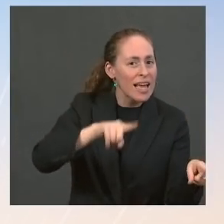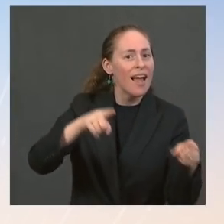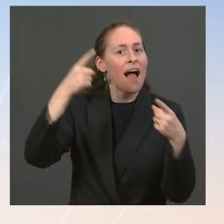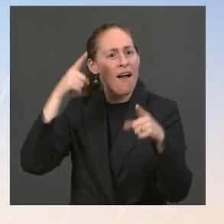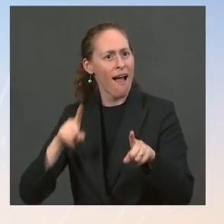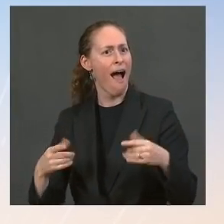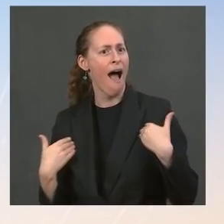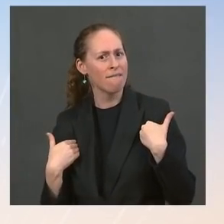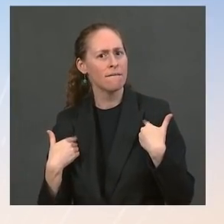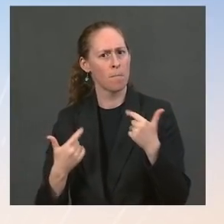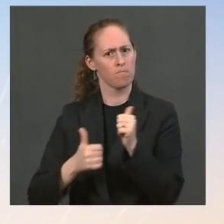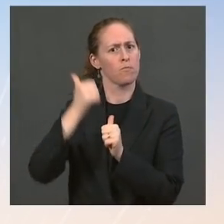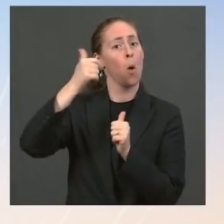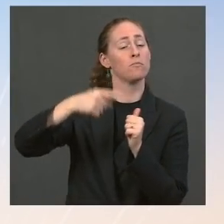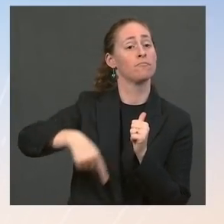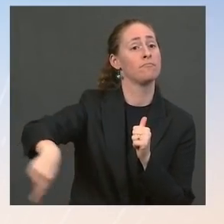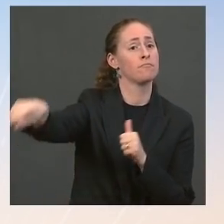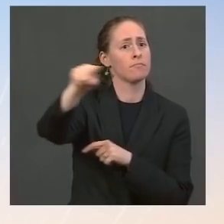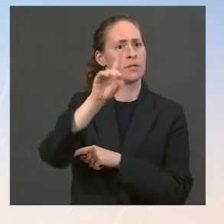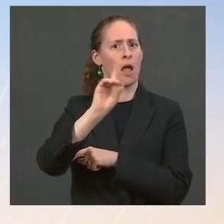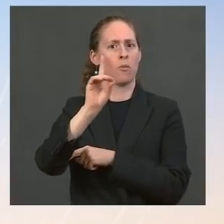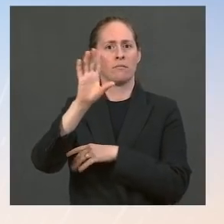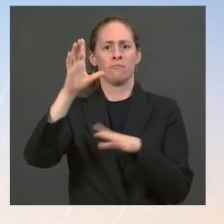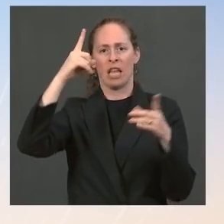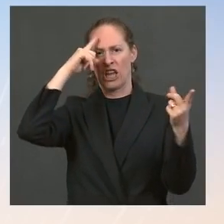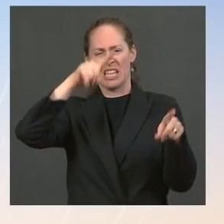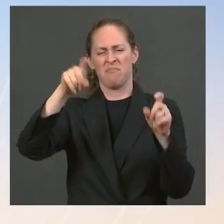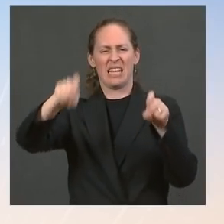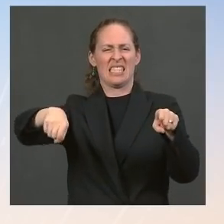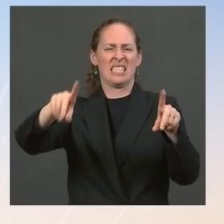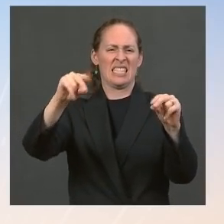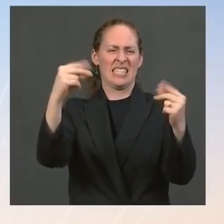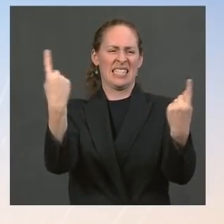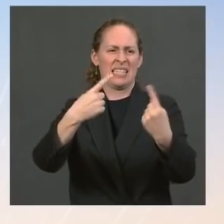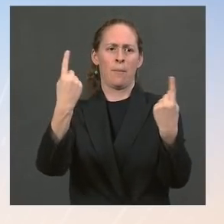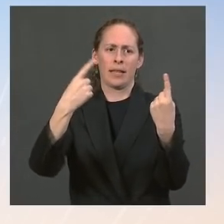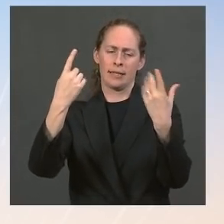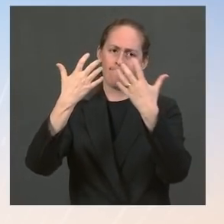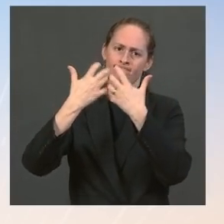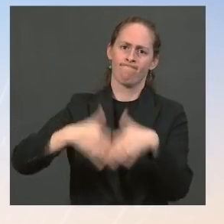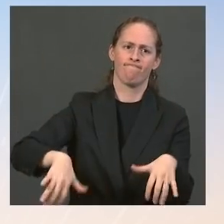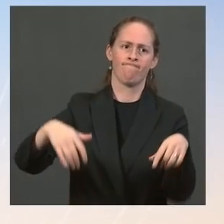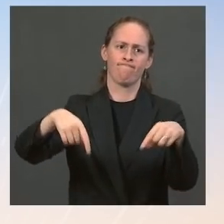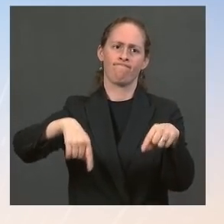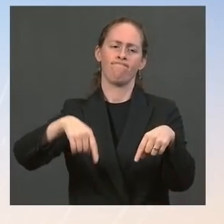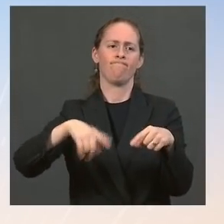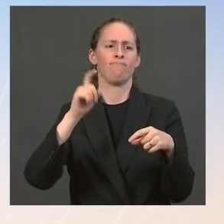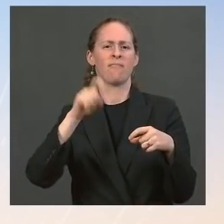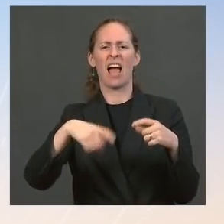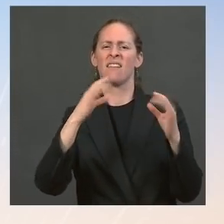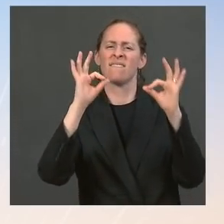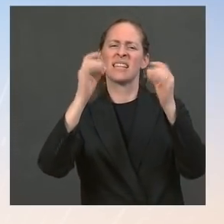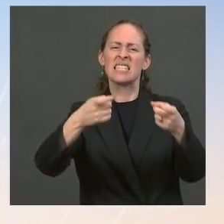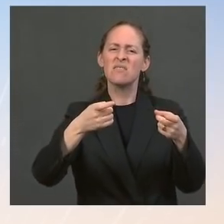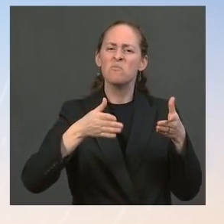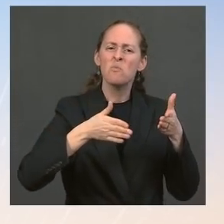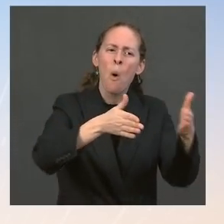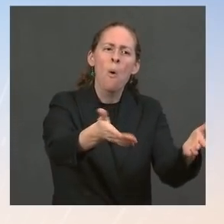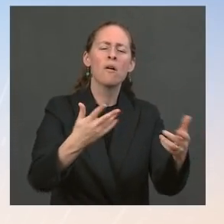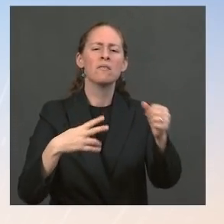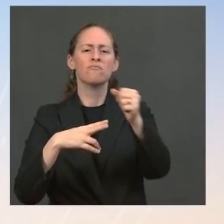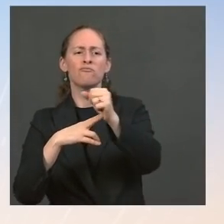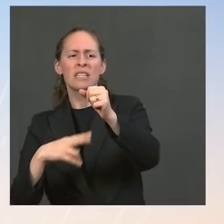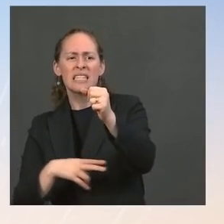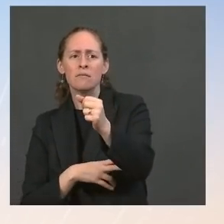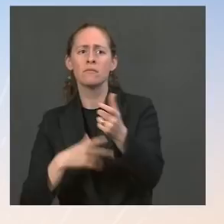of them, that we need to get something done, that we need to do more to rebuild our roads and railways and bridges, that we need to cut costs for the American people,